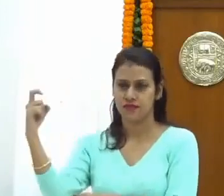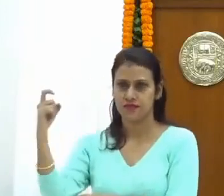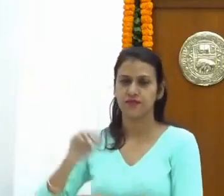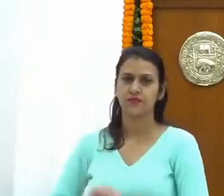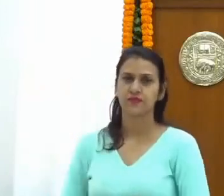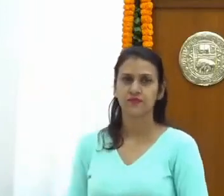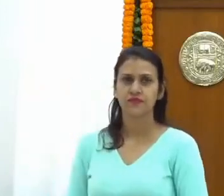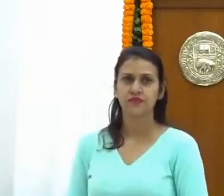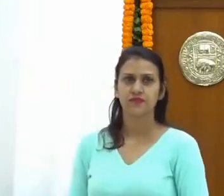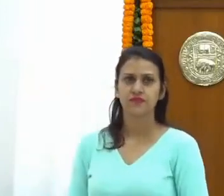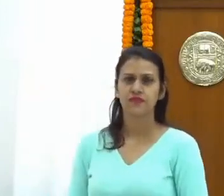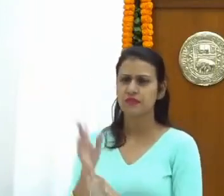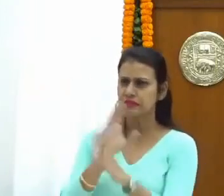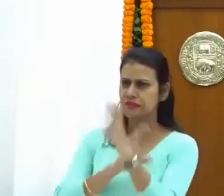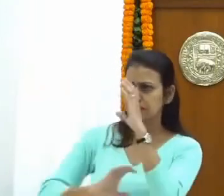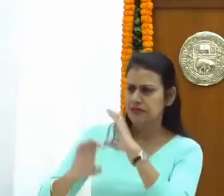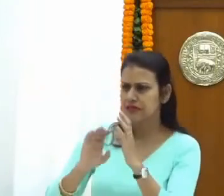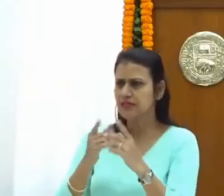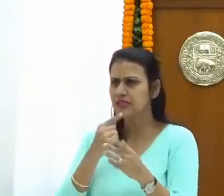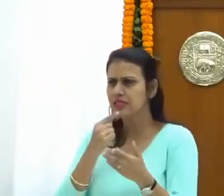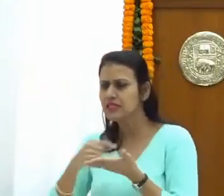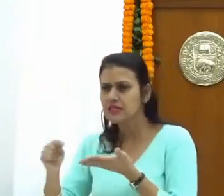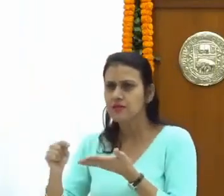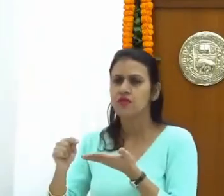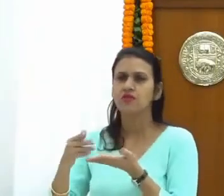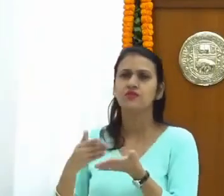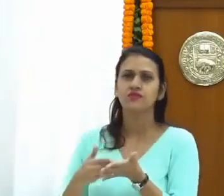there was chaos and uproar in the House.